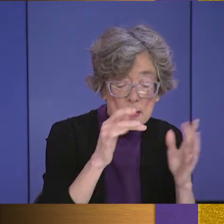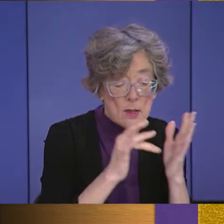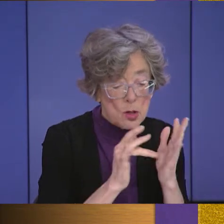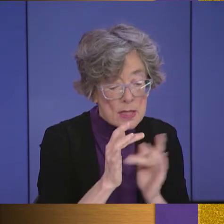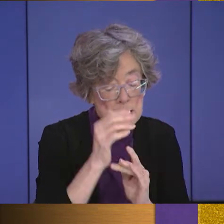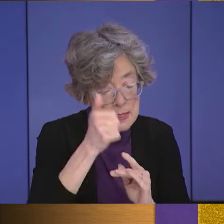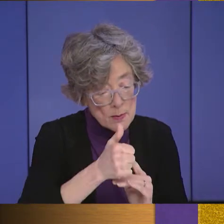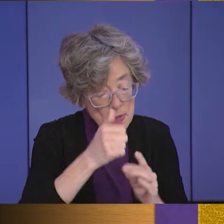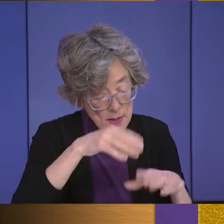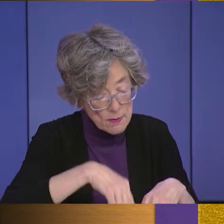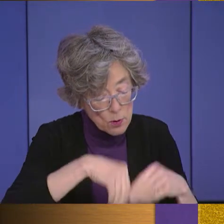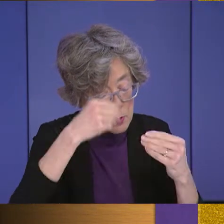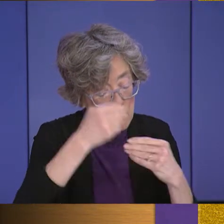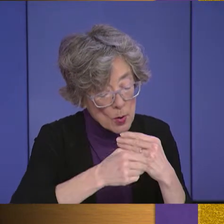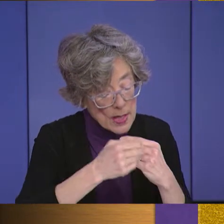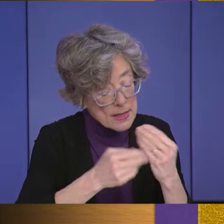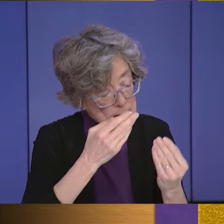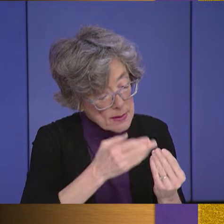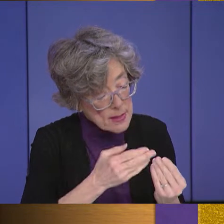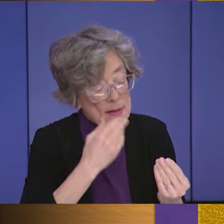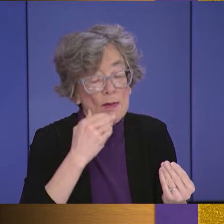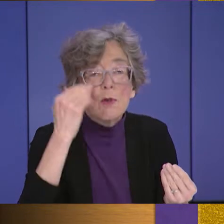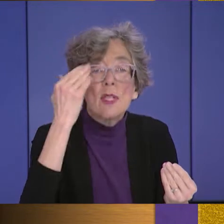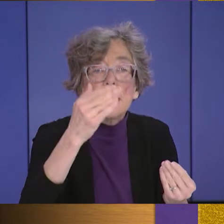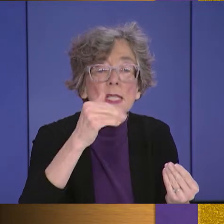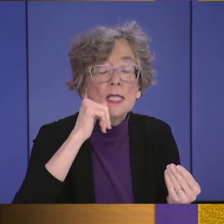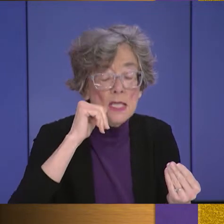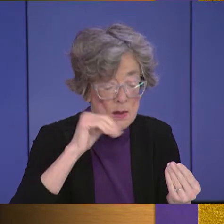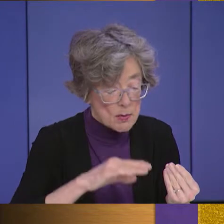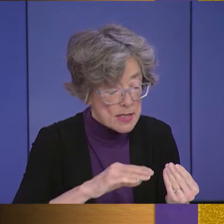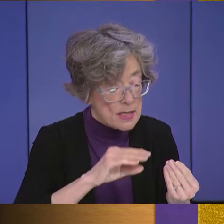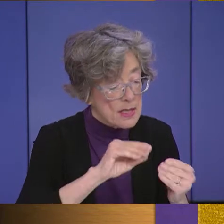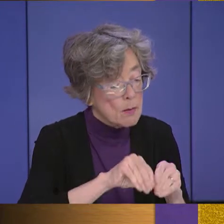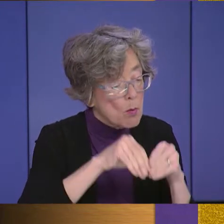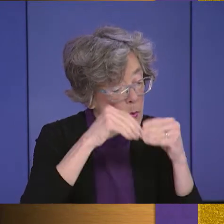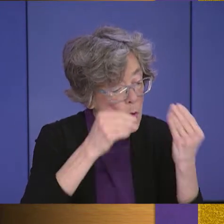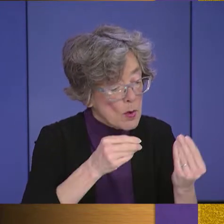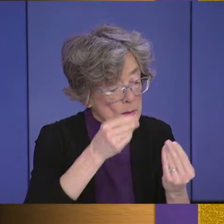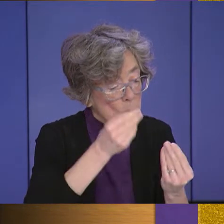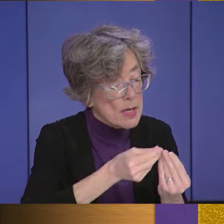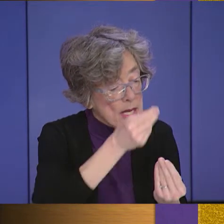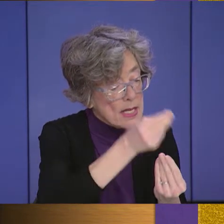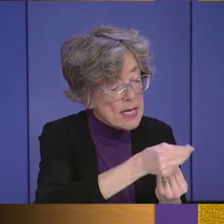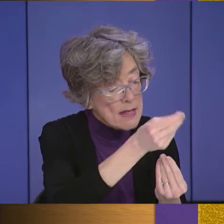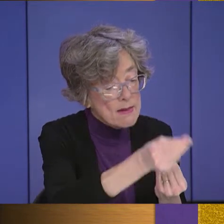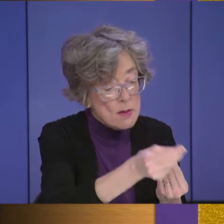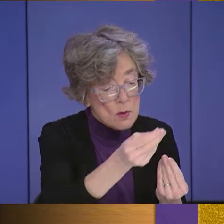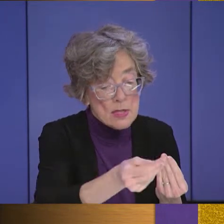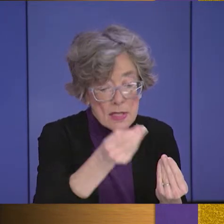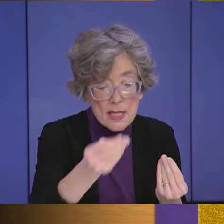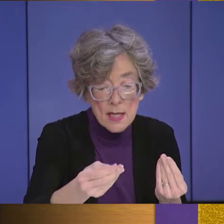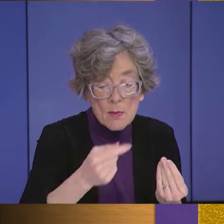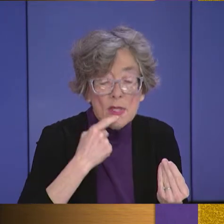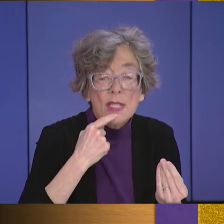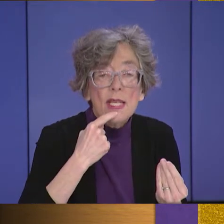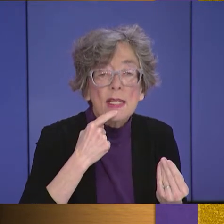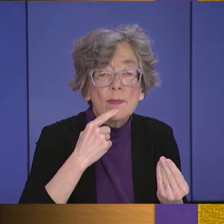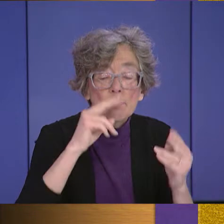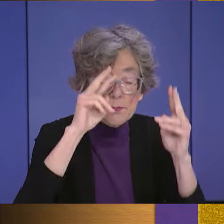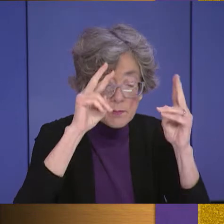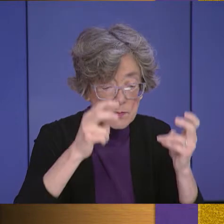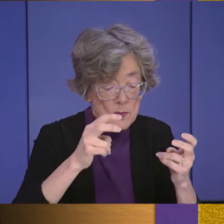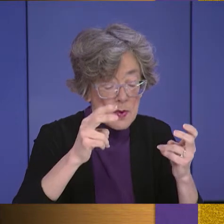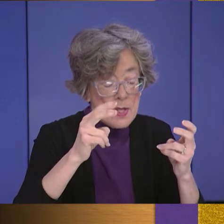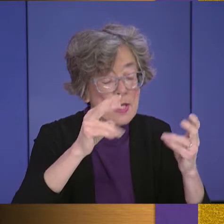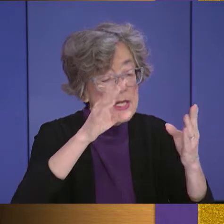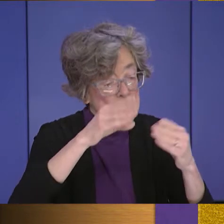himself took bread, and giving you thanks, he said the blessing, broke the bread, and gave it to his disciples, saying, "Take